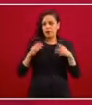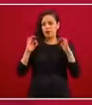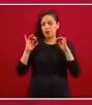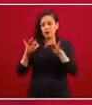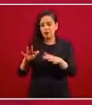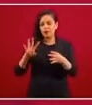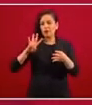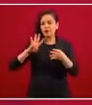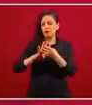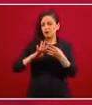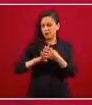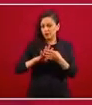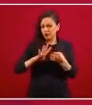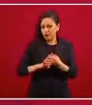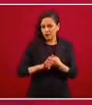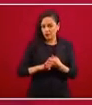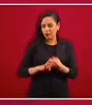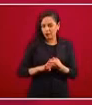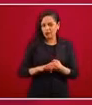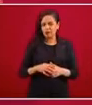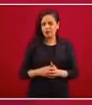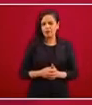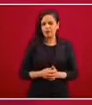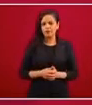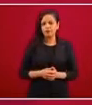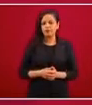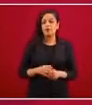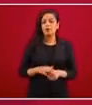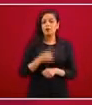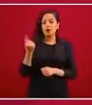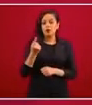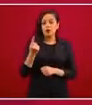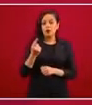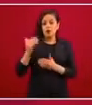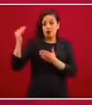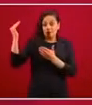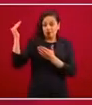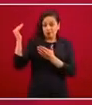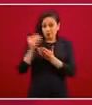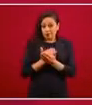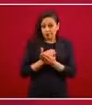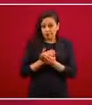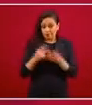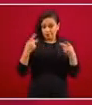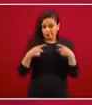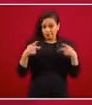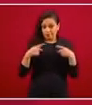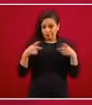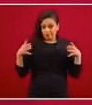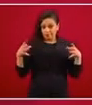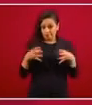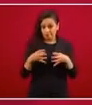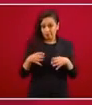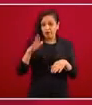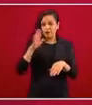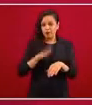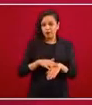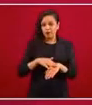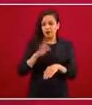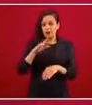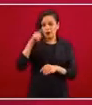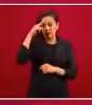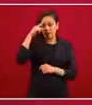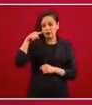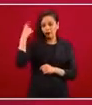be a useful element to reduce the population of prisons, because if we have a decrease in density, it